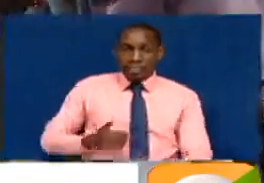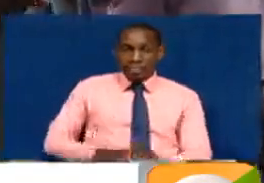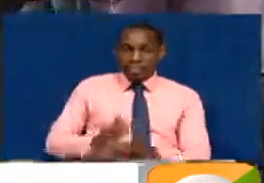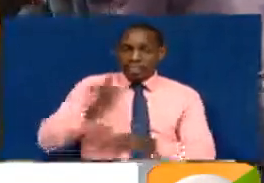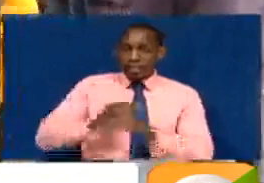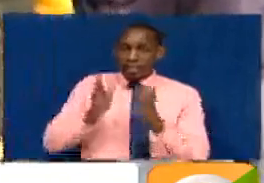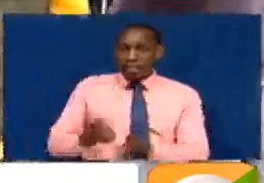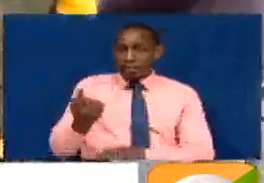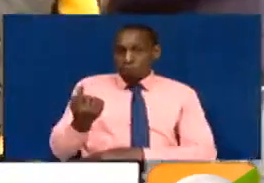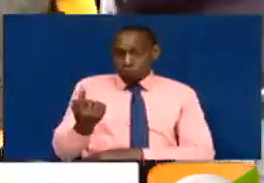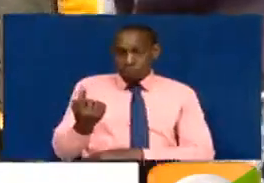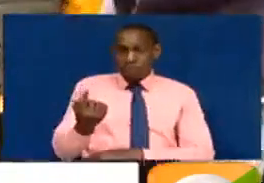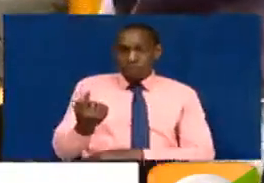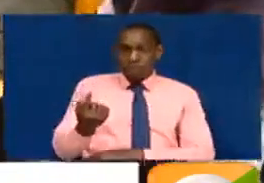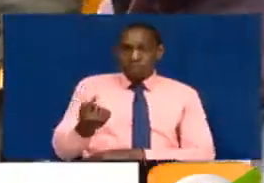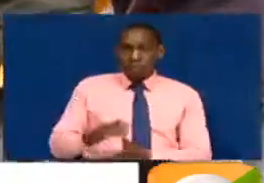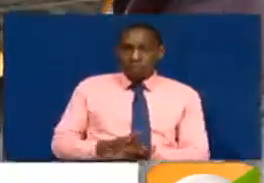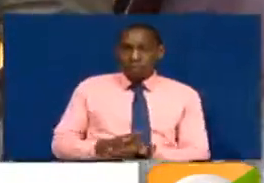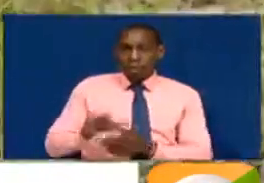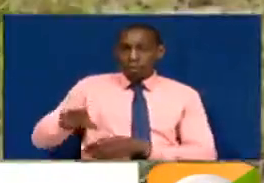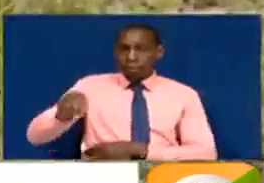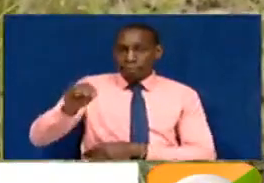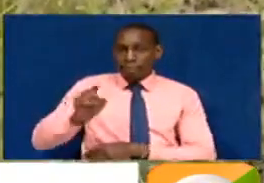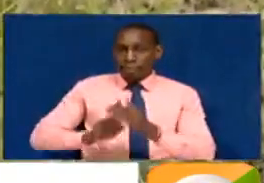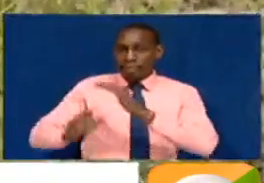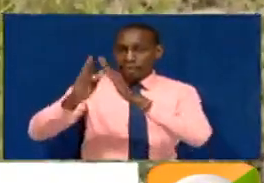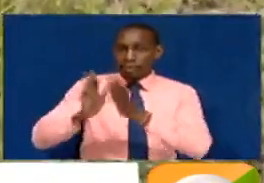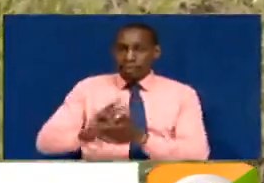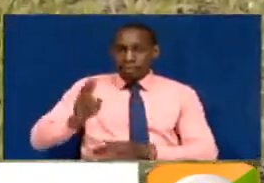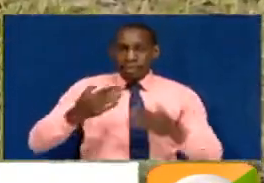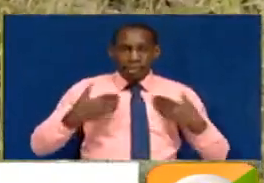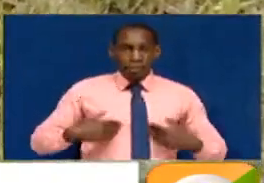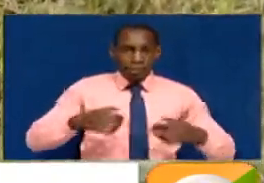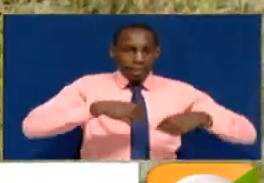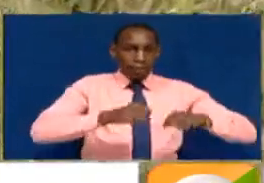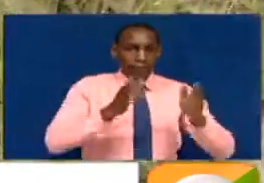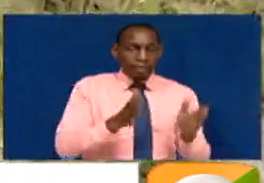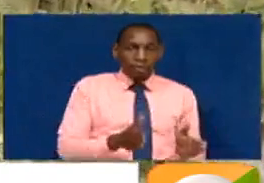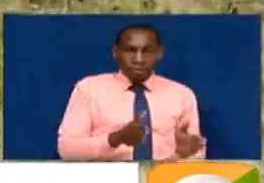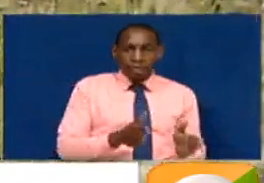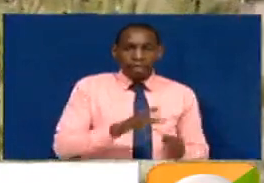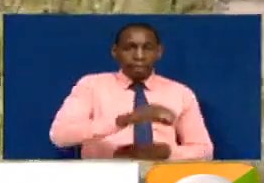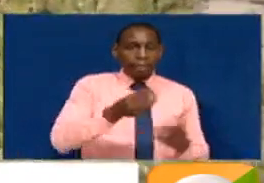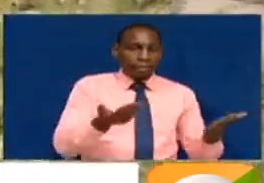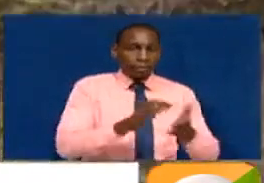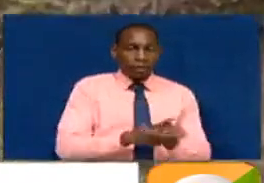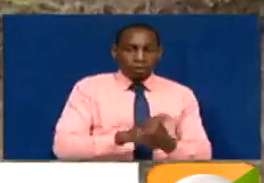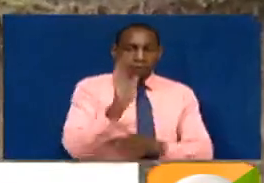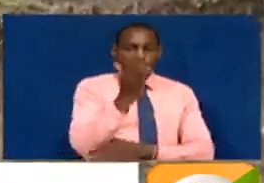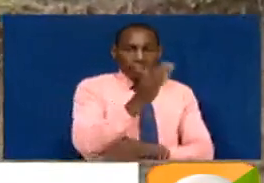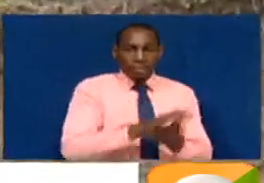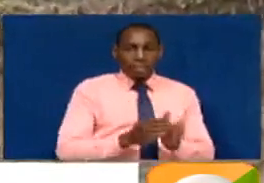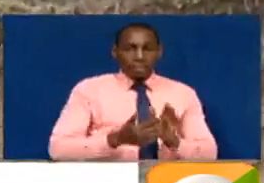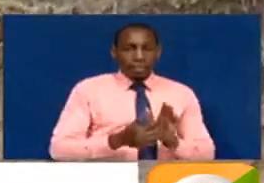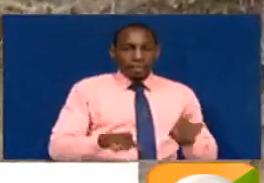the victims, who worked as a security guard, was found in his house, with the second body of a boda operator found in a thicket